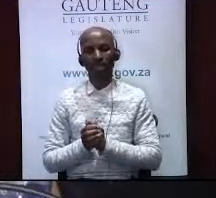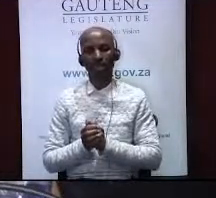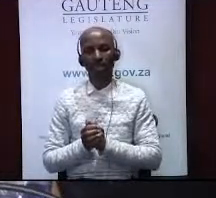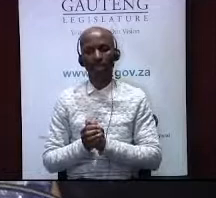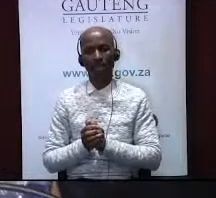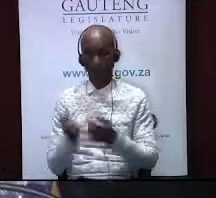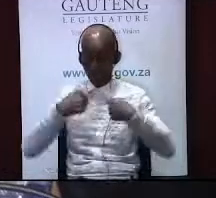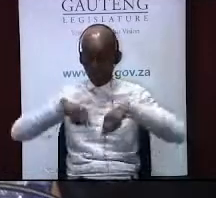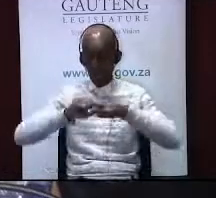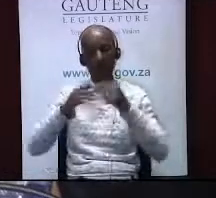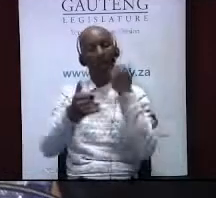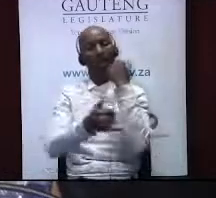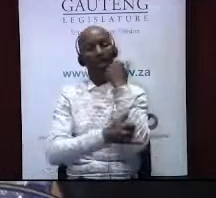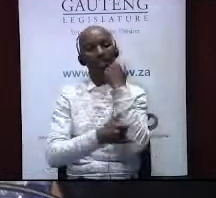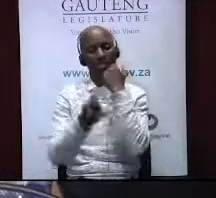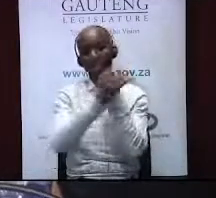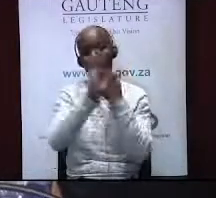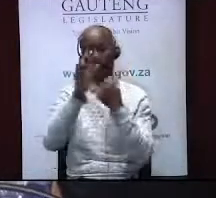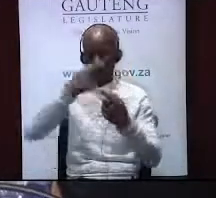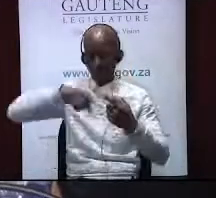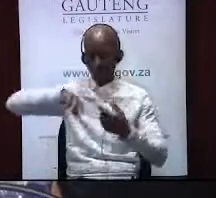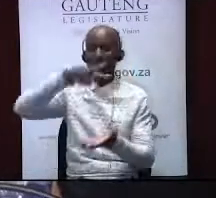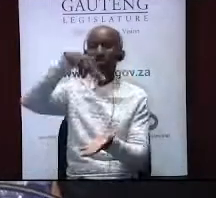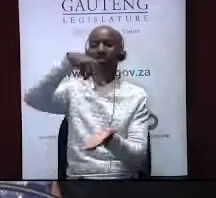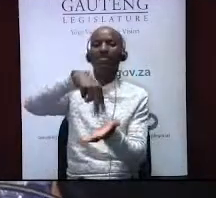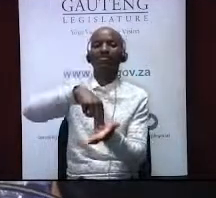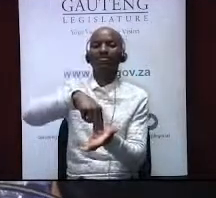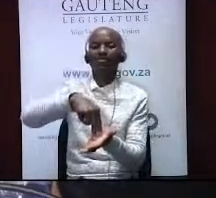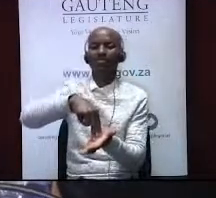country if we all stand up.